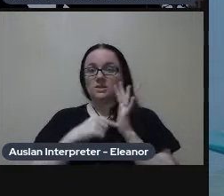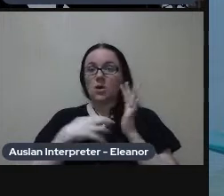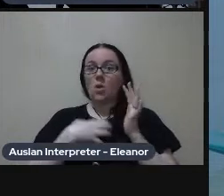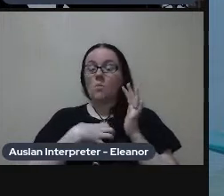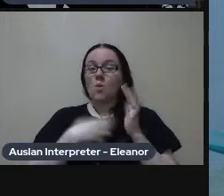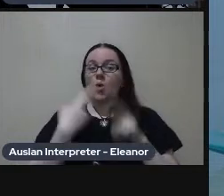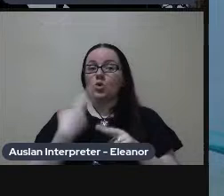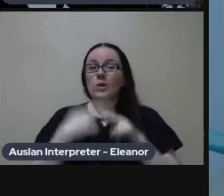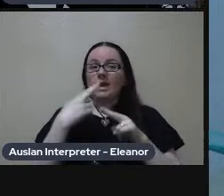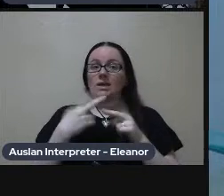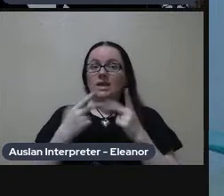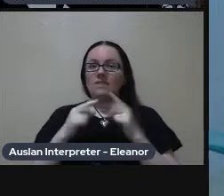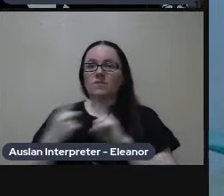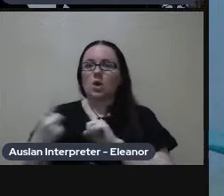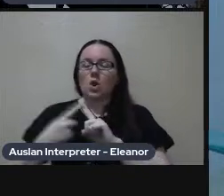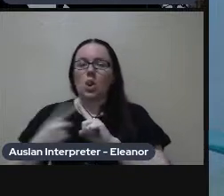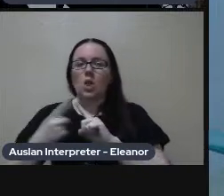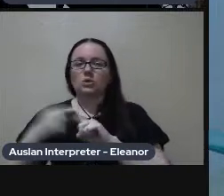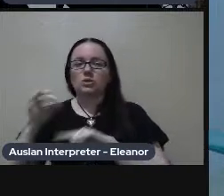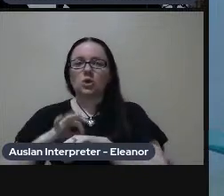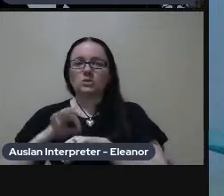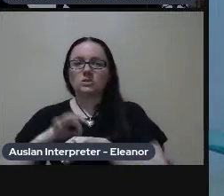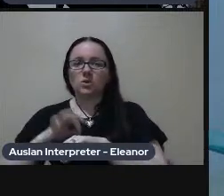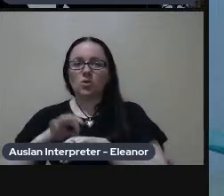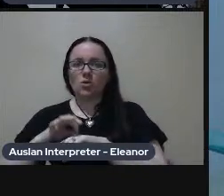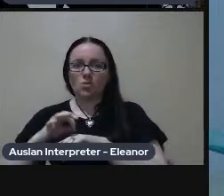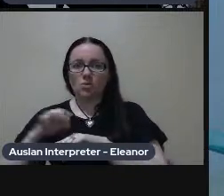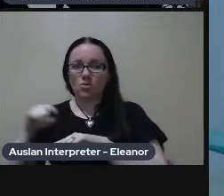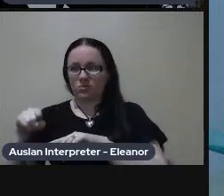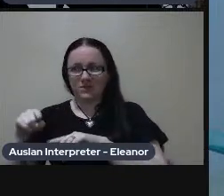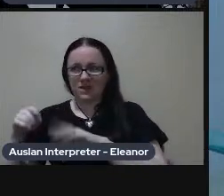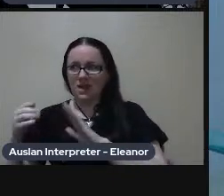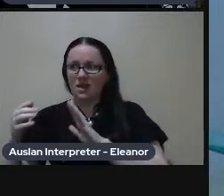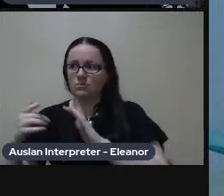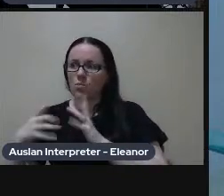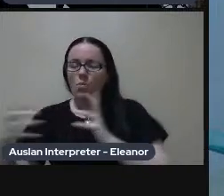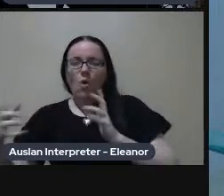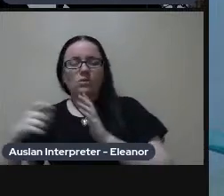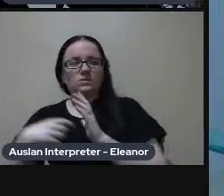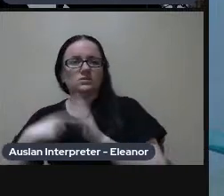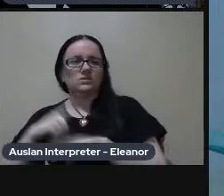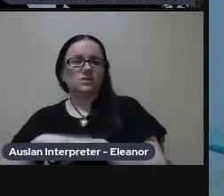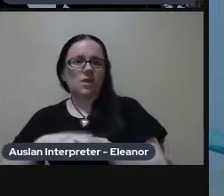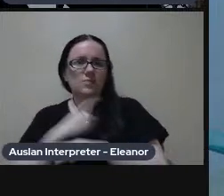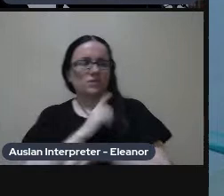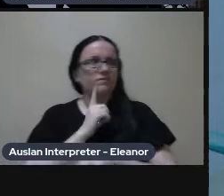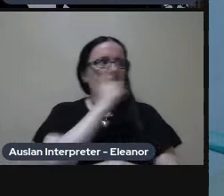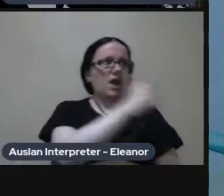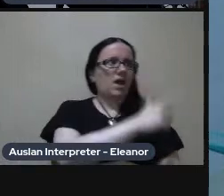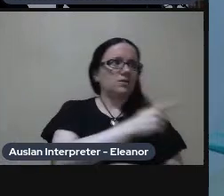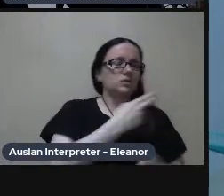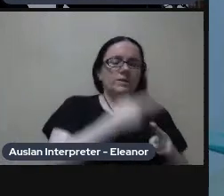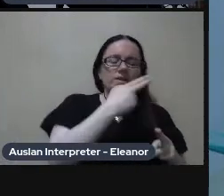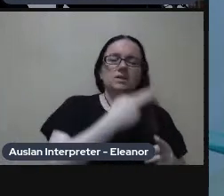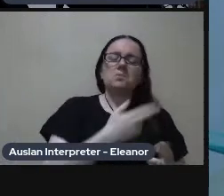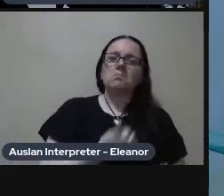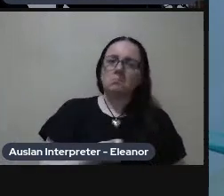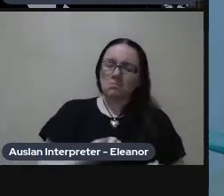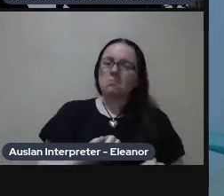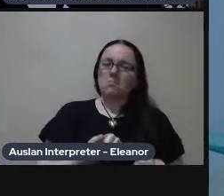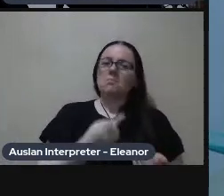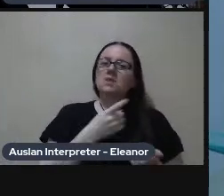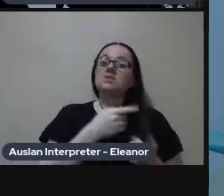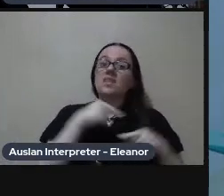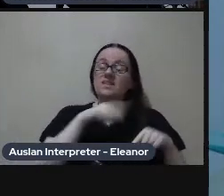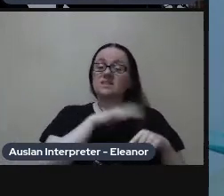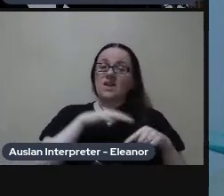to the hospital, because they've got things so well organised. So that's reassuring. The data shows that people are getting stroke treatments quicker in